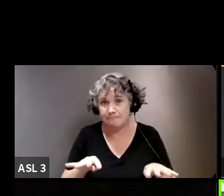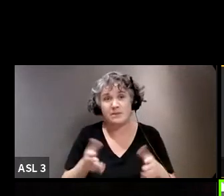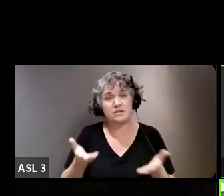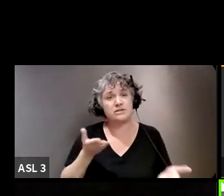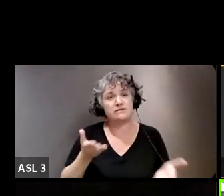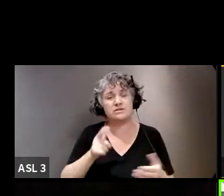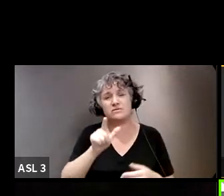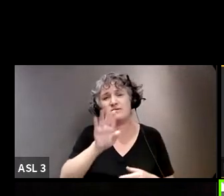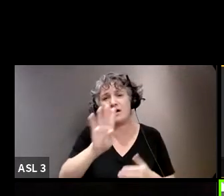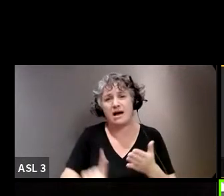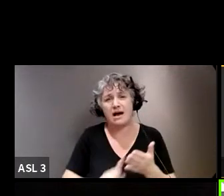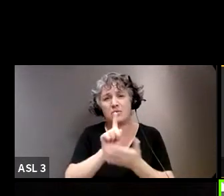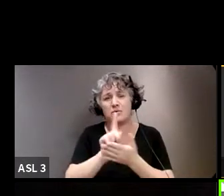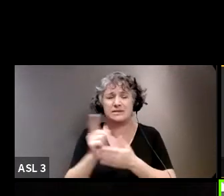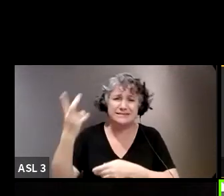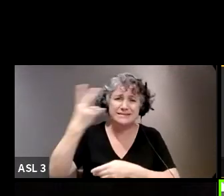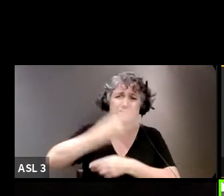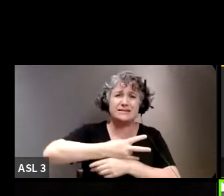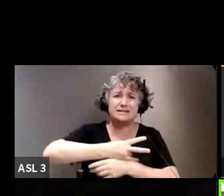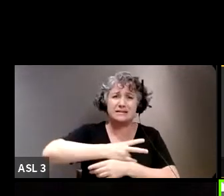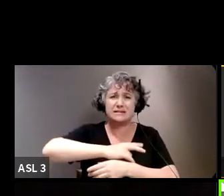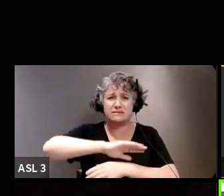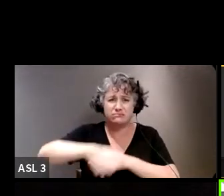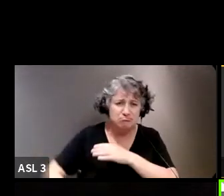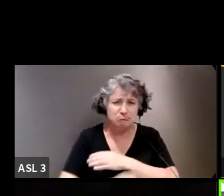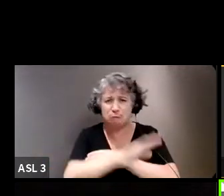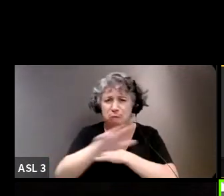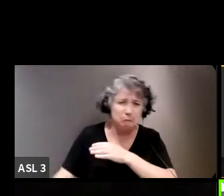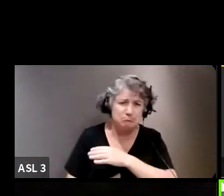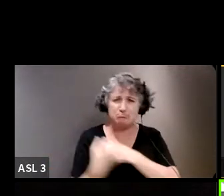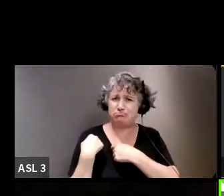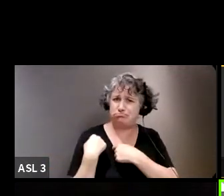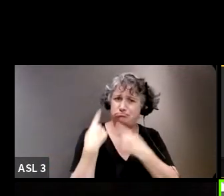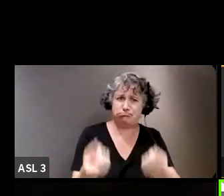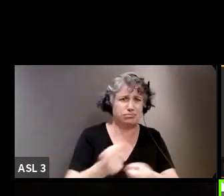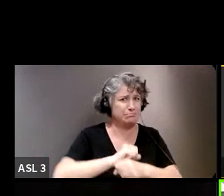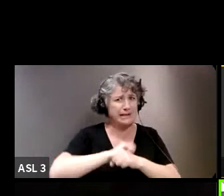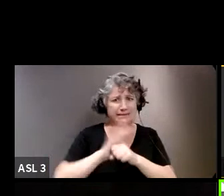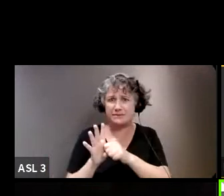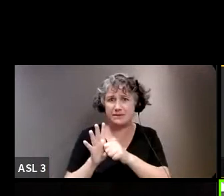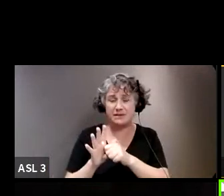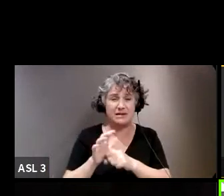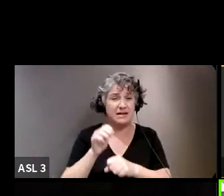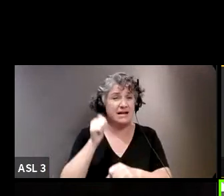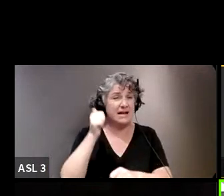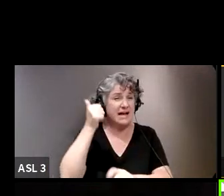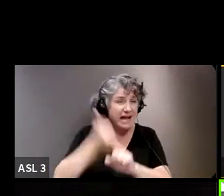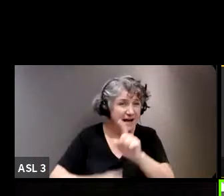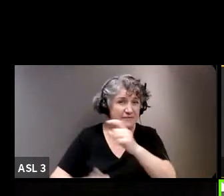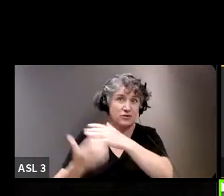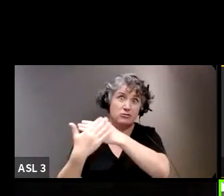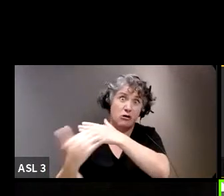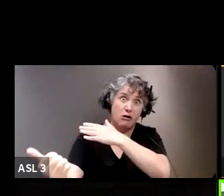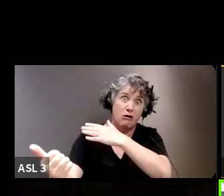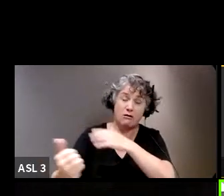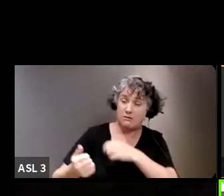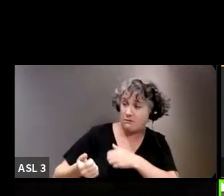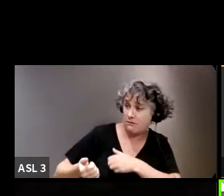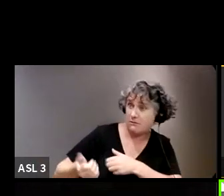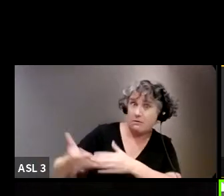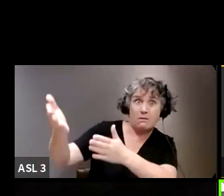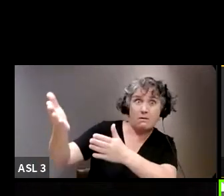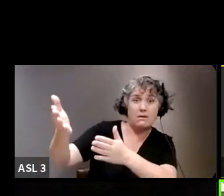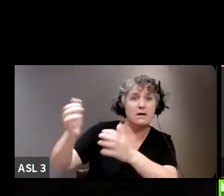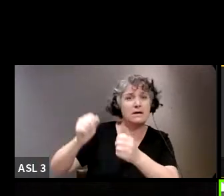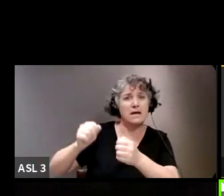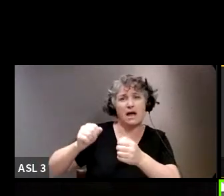7 basis over the entire pandemic period every call they go to could result in a range of